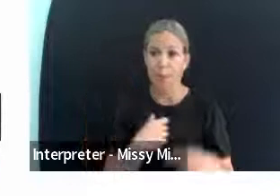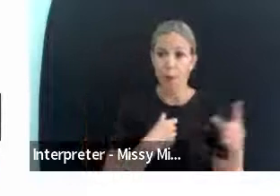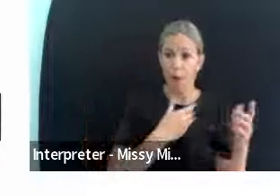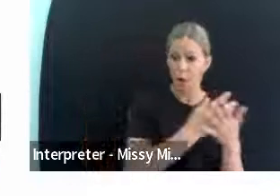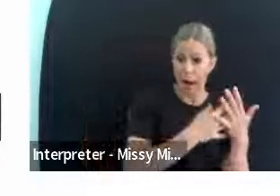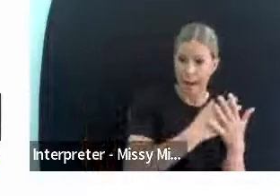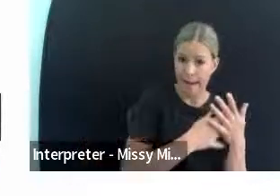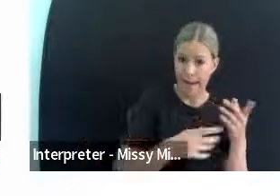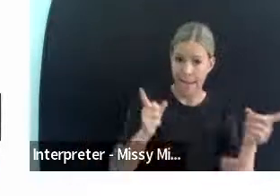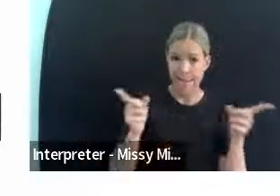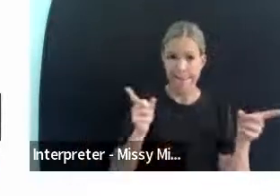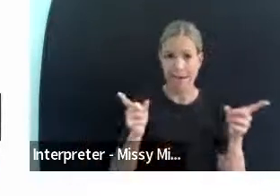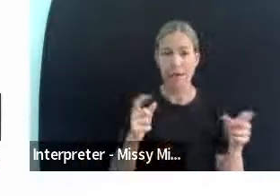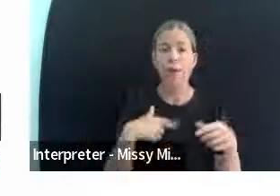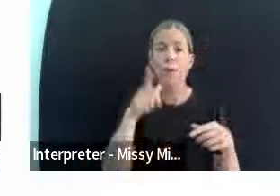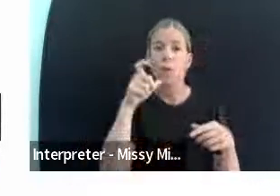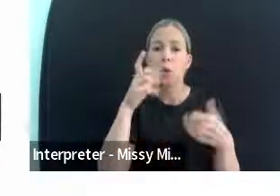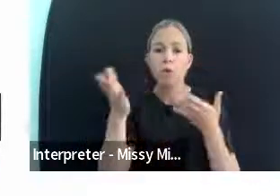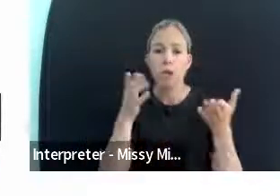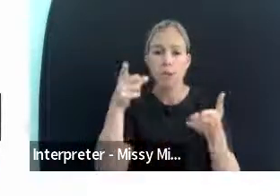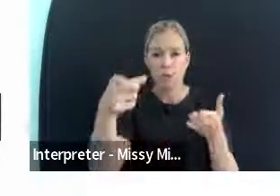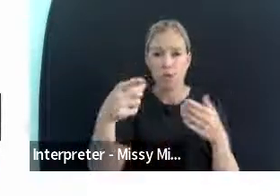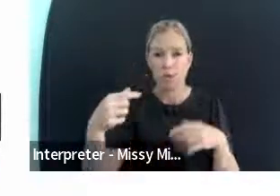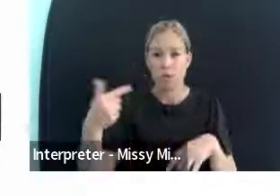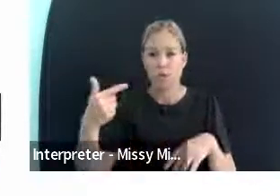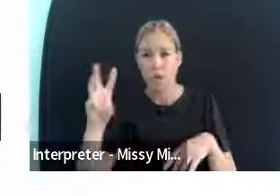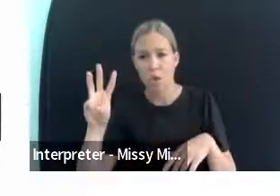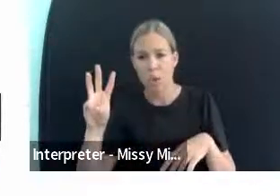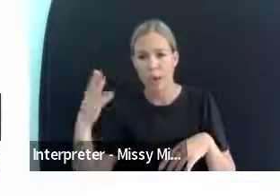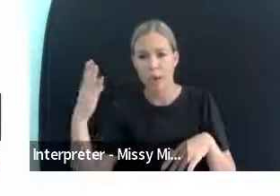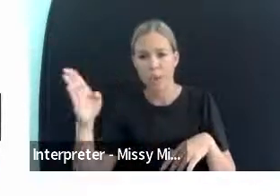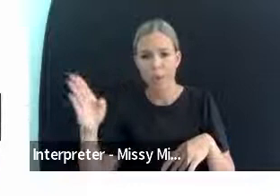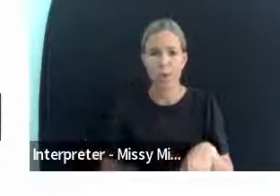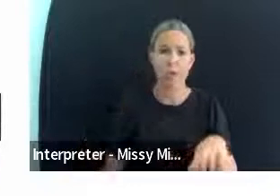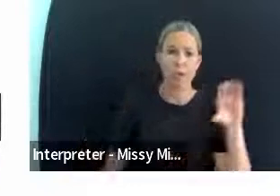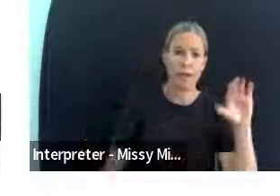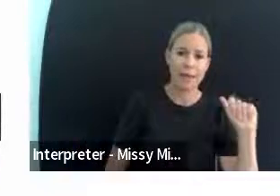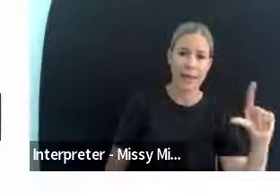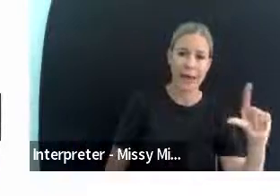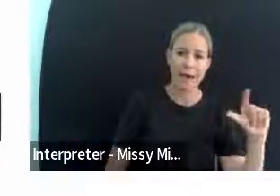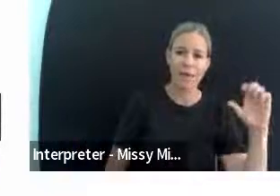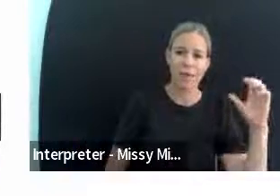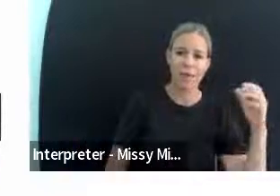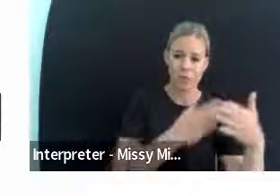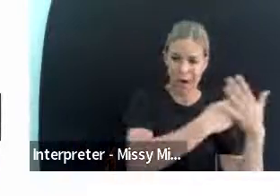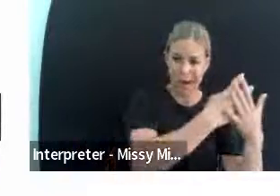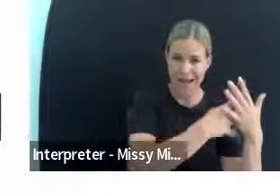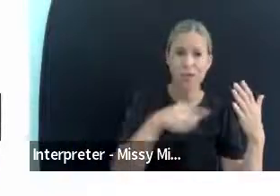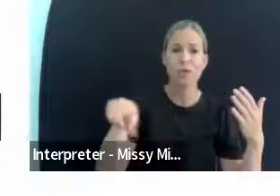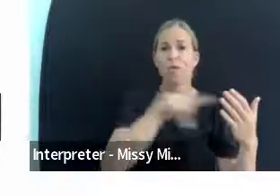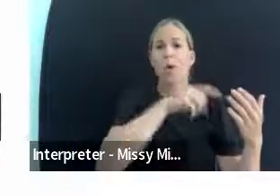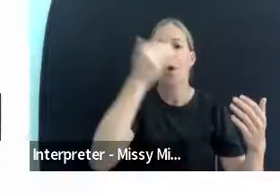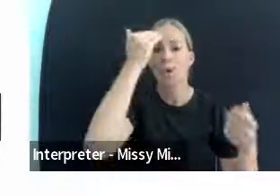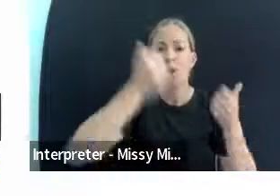you. But just to type in the chat box, thank you. Most folks are typing the name of the agency so that you know which one